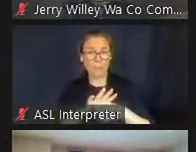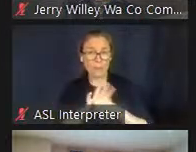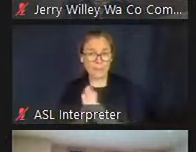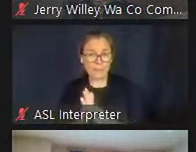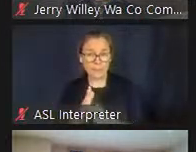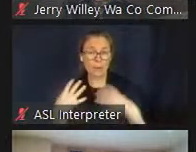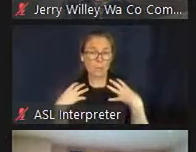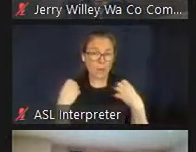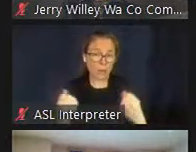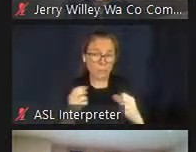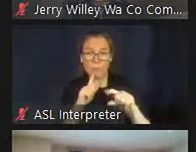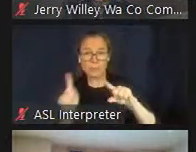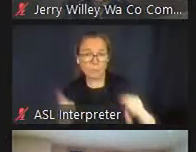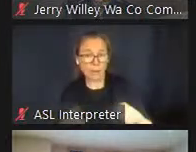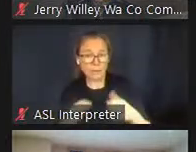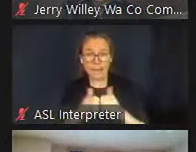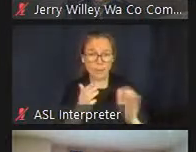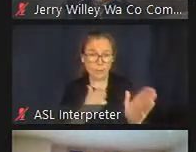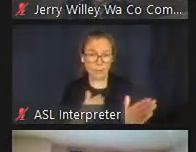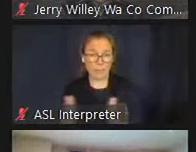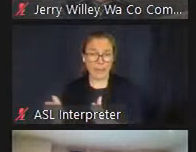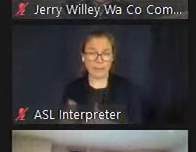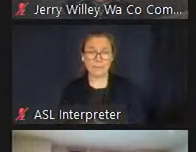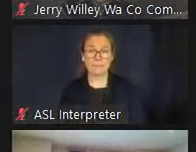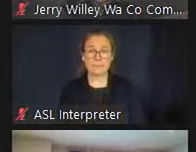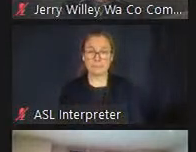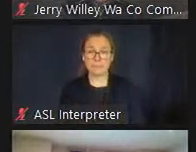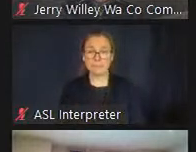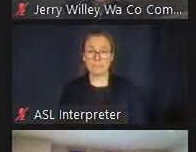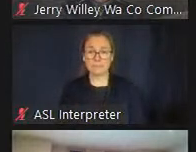response efforts. If we could please advance the slide.